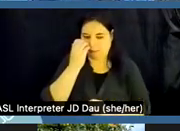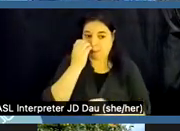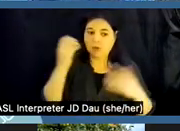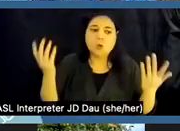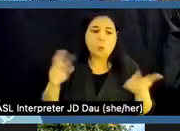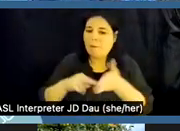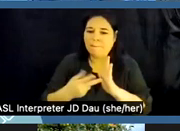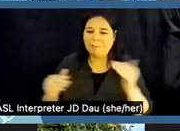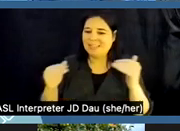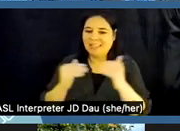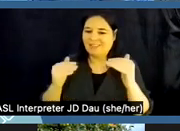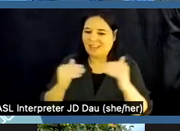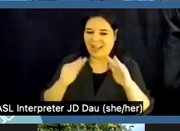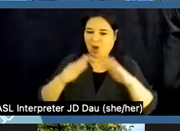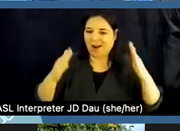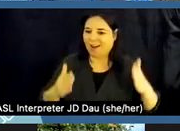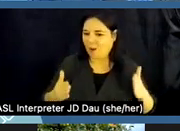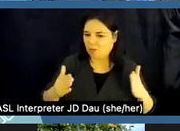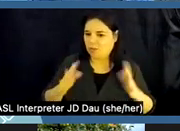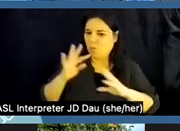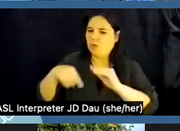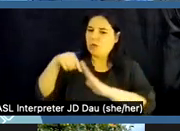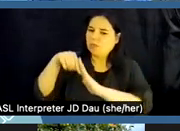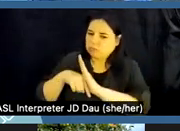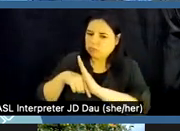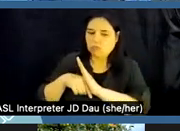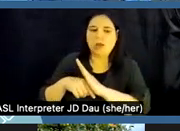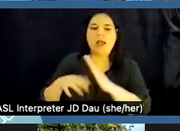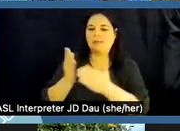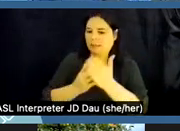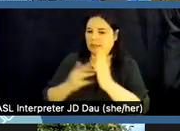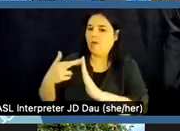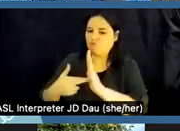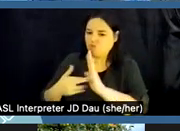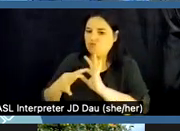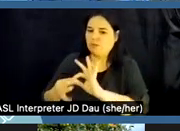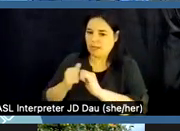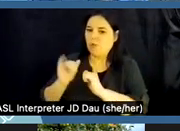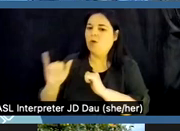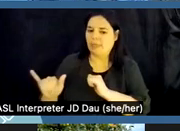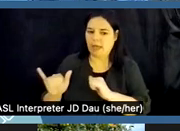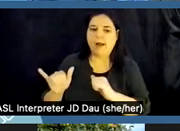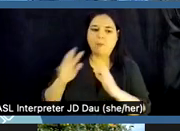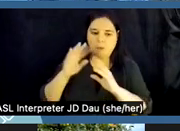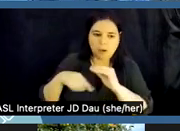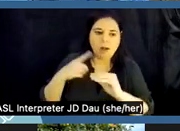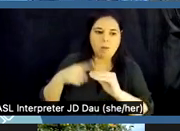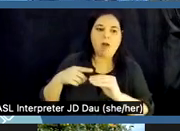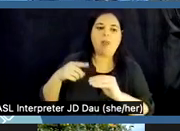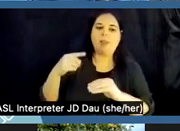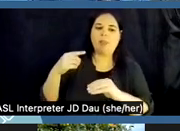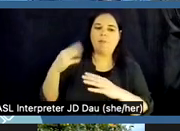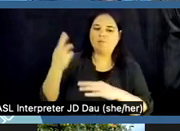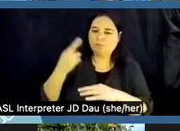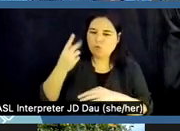what is covered. We'll go over some particular rules related to the source of funds protections, as